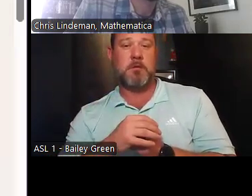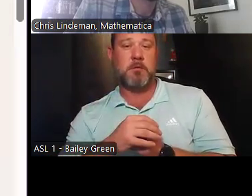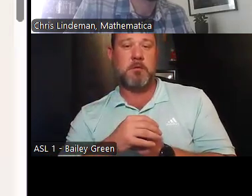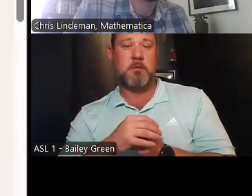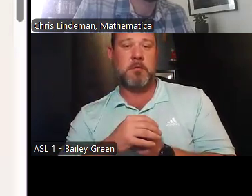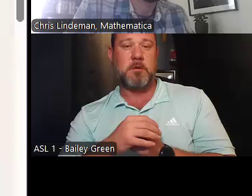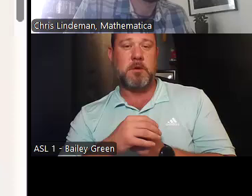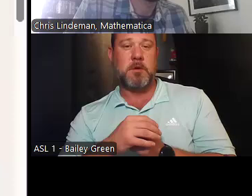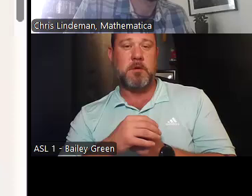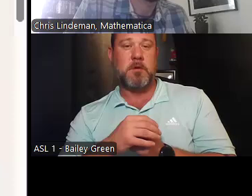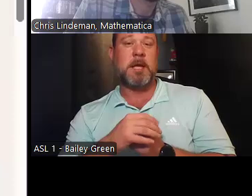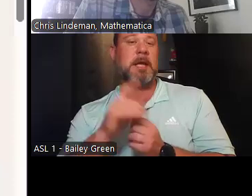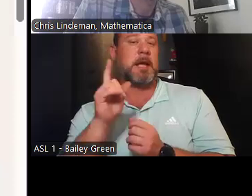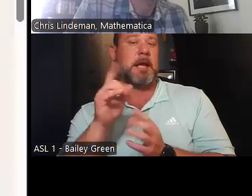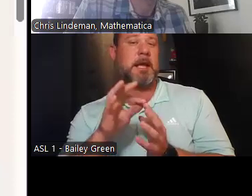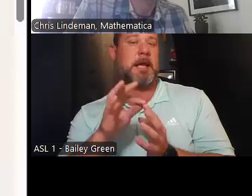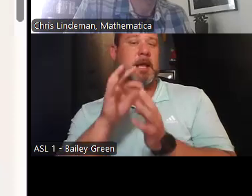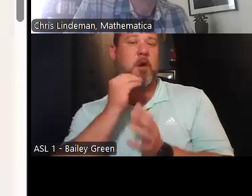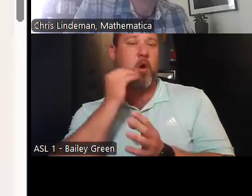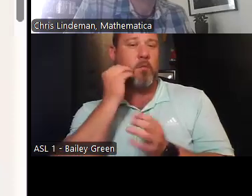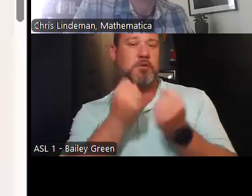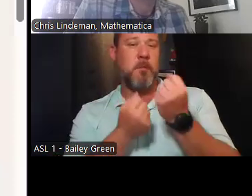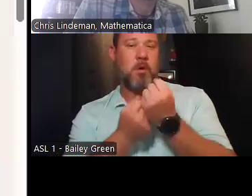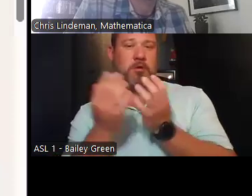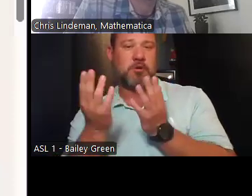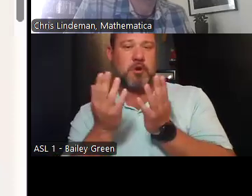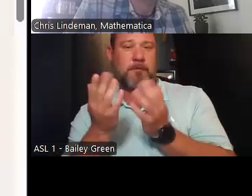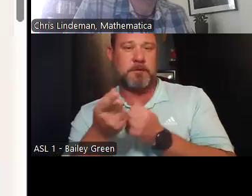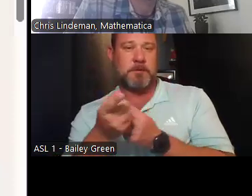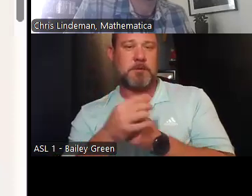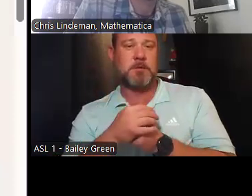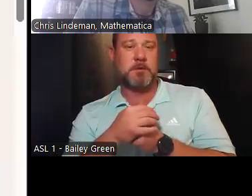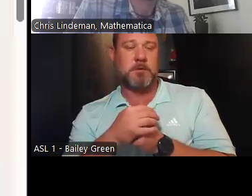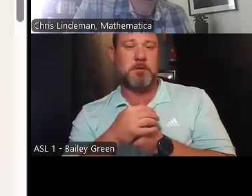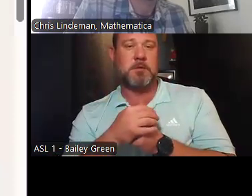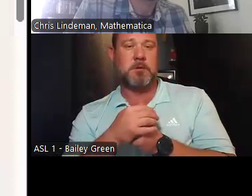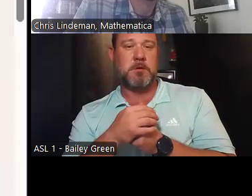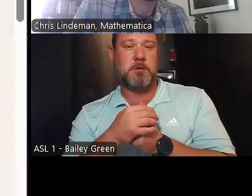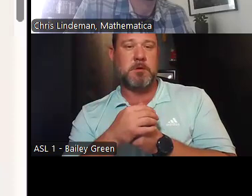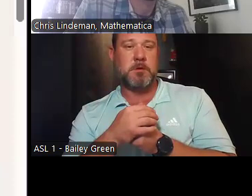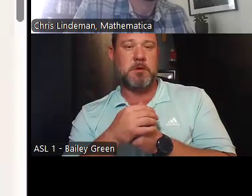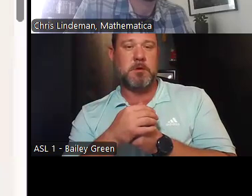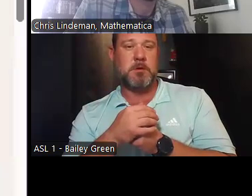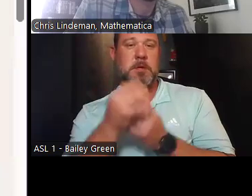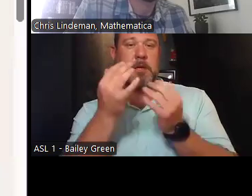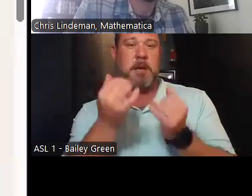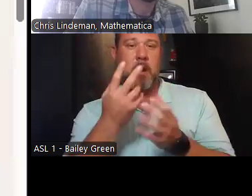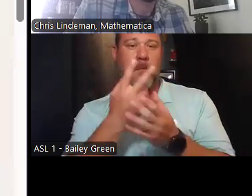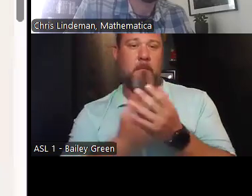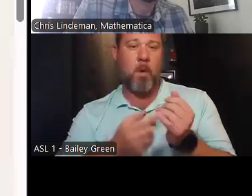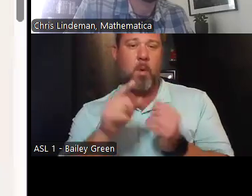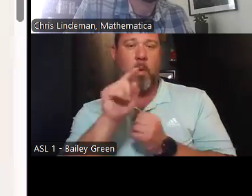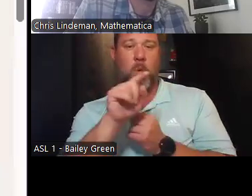exception of in-home supportive services. Now, both Mono County here and Inyo County